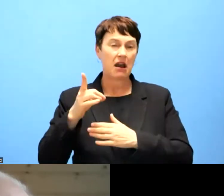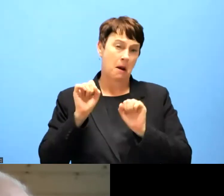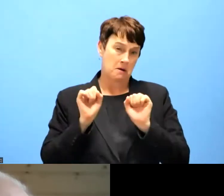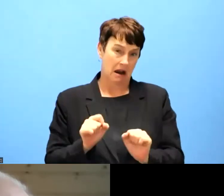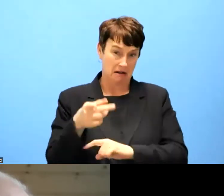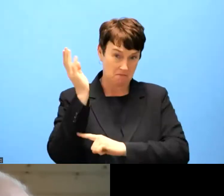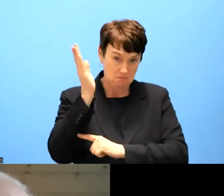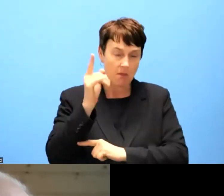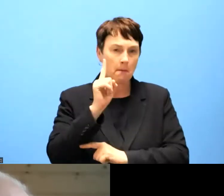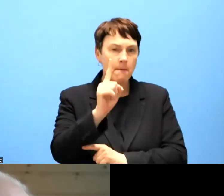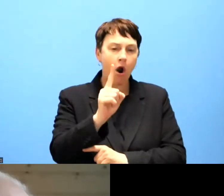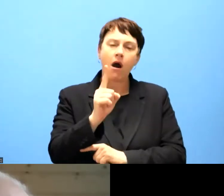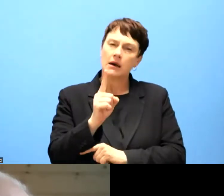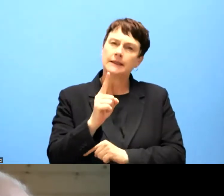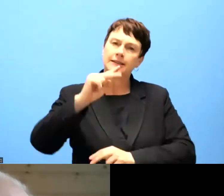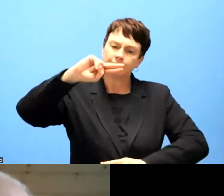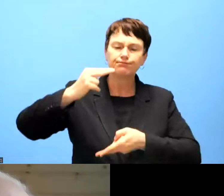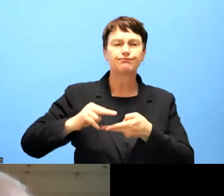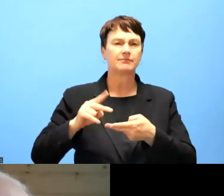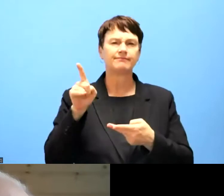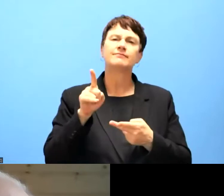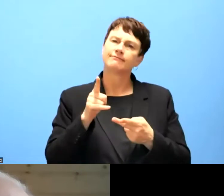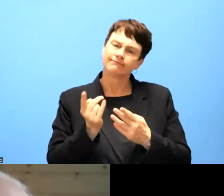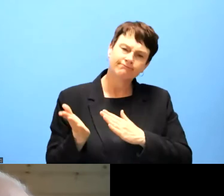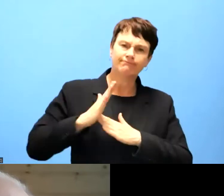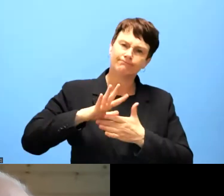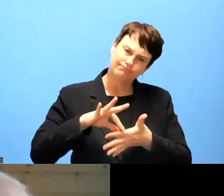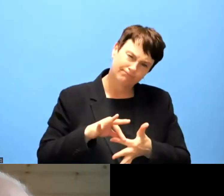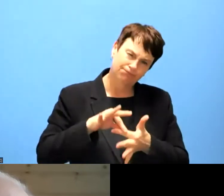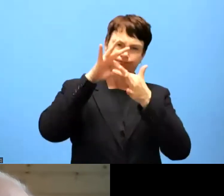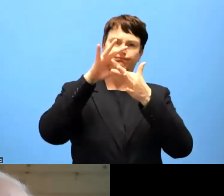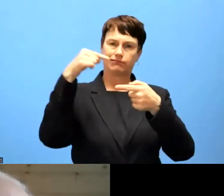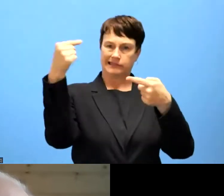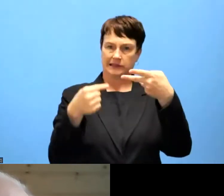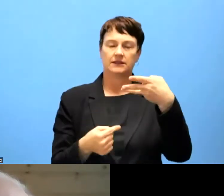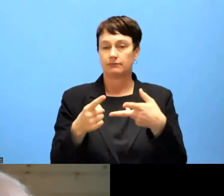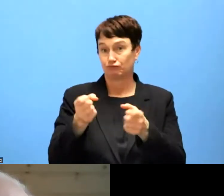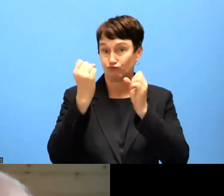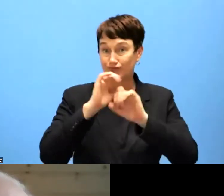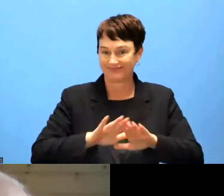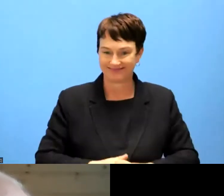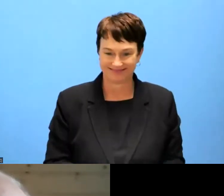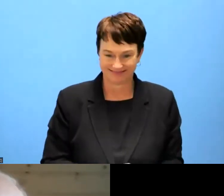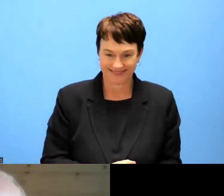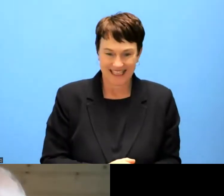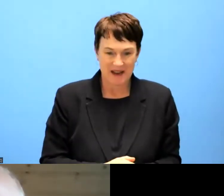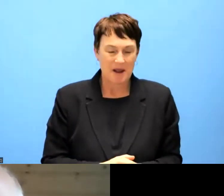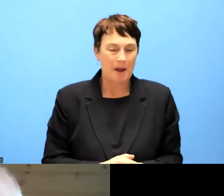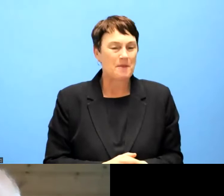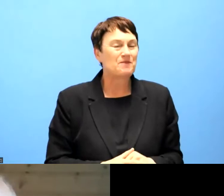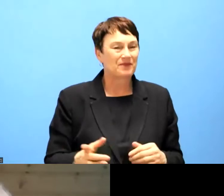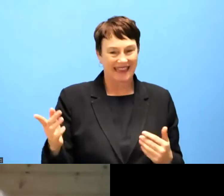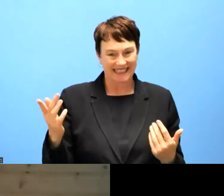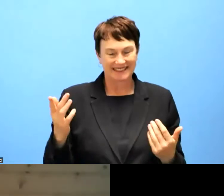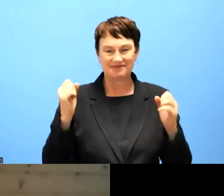most important things that hasn't already been mentioned. So from the German perspective, what is? Yeah, hi Susan and everybody